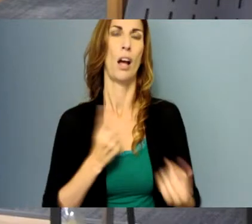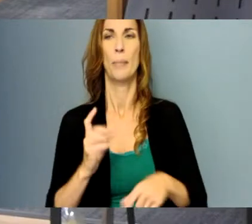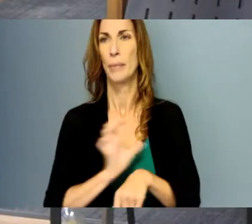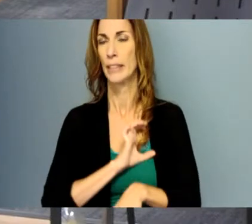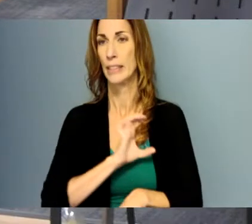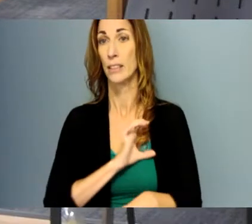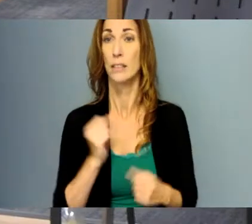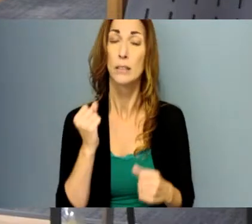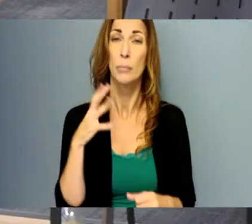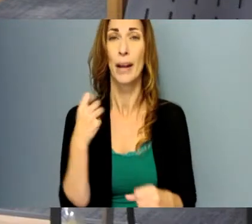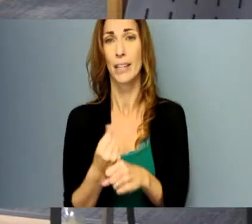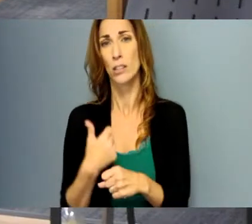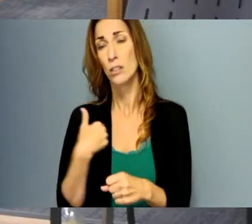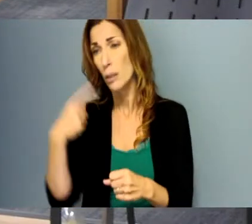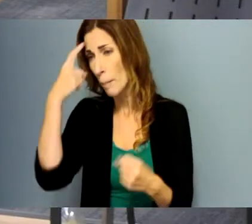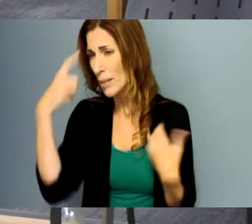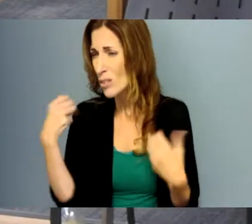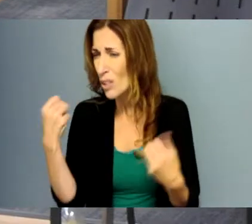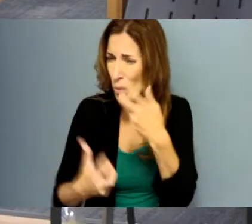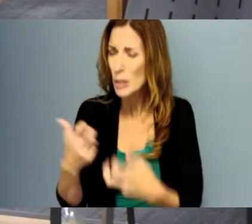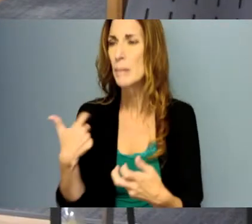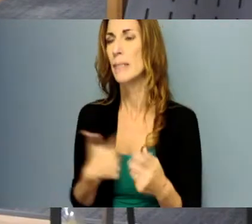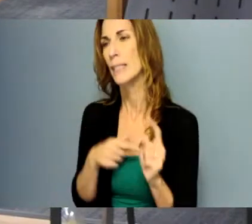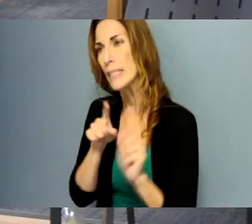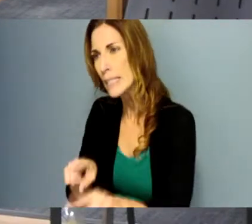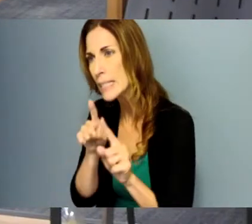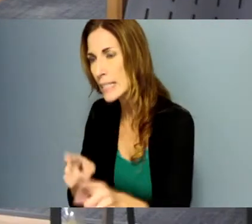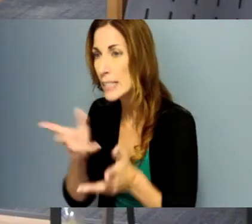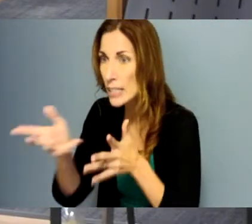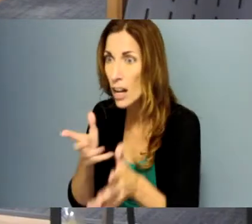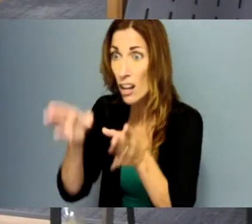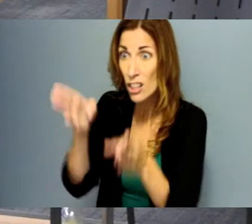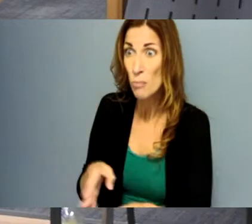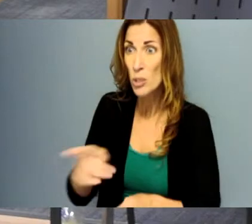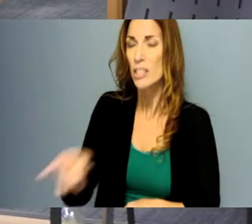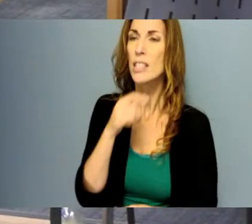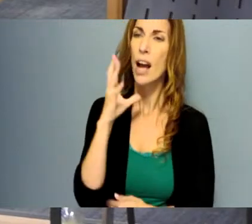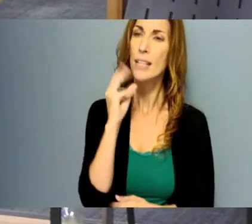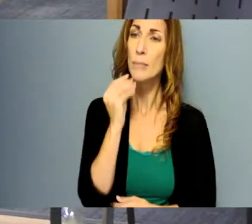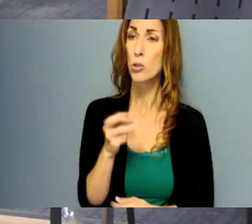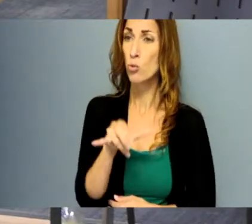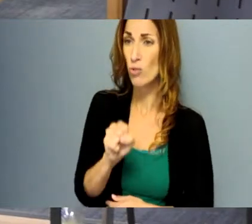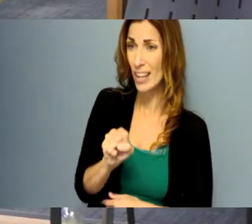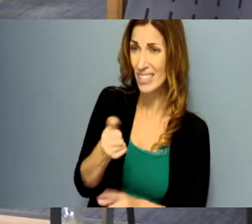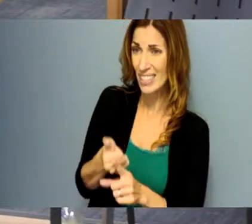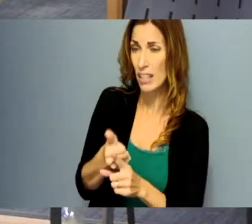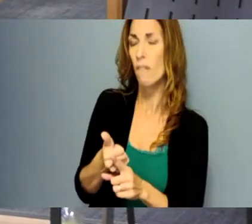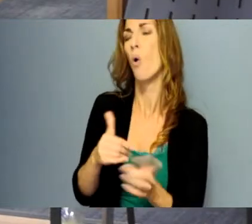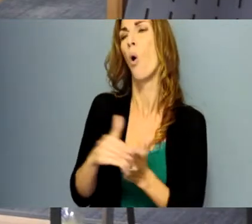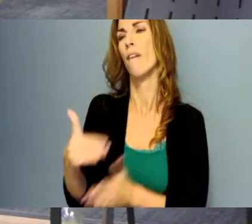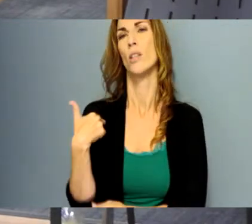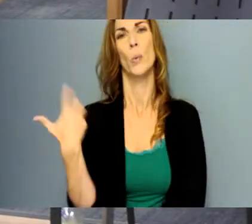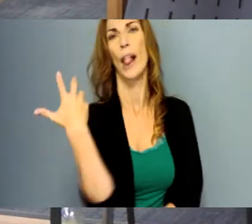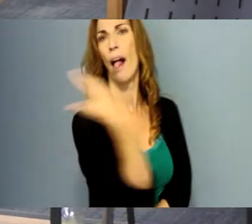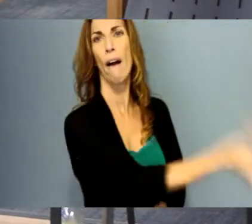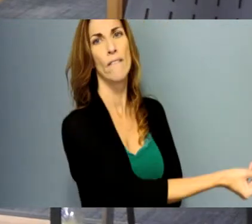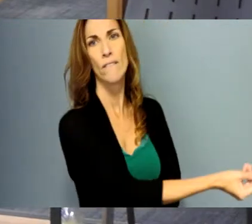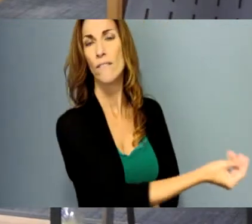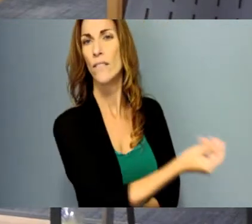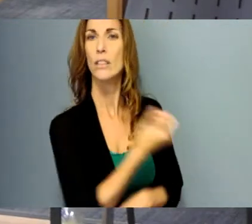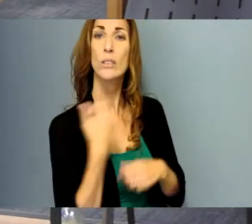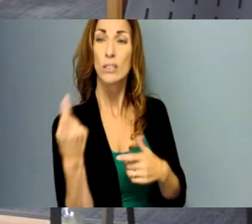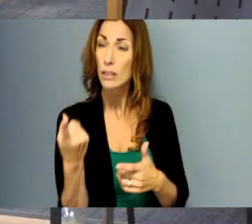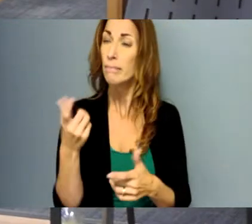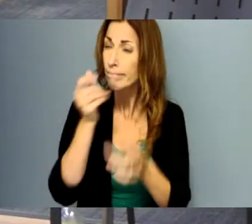calls for service involving mental health issues, and if the person involved was not in crisis often, we drove away. We got them through the night,